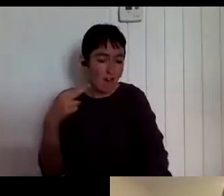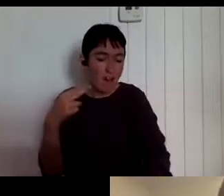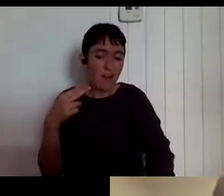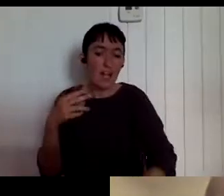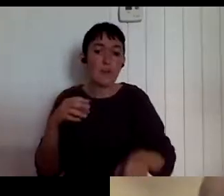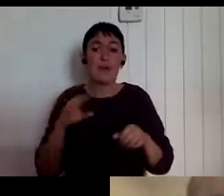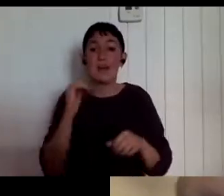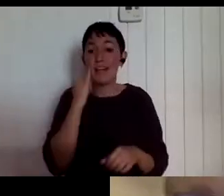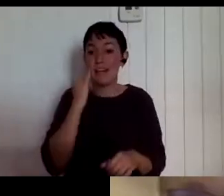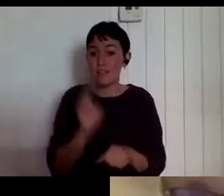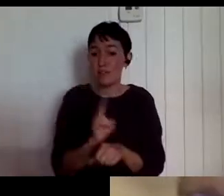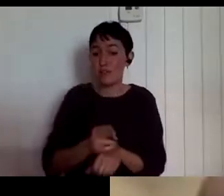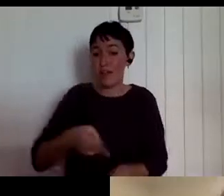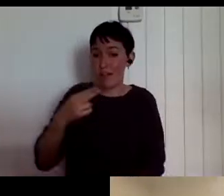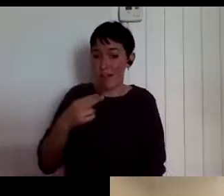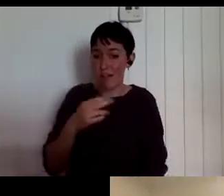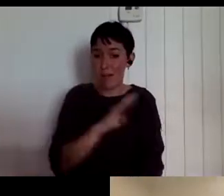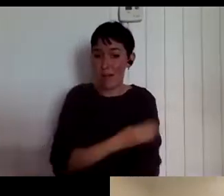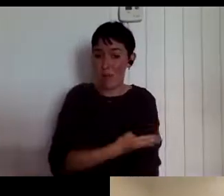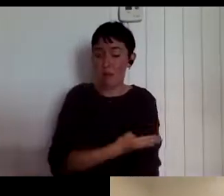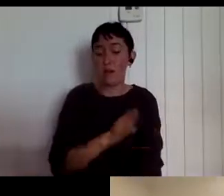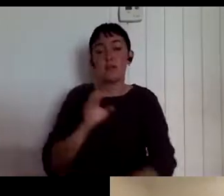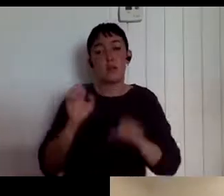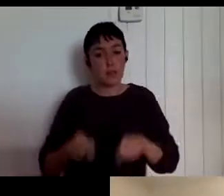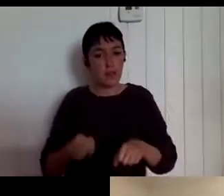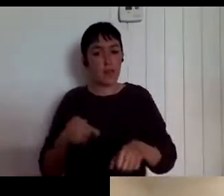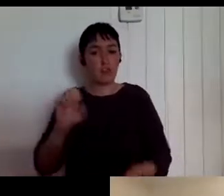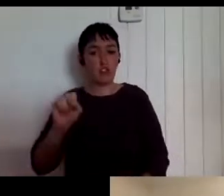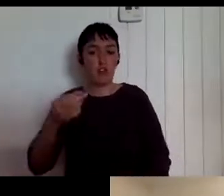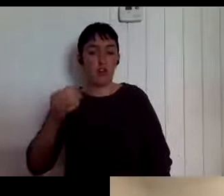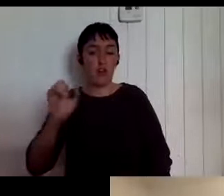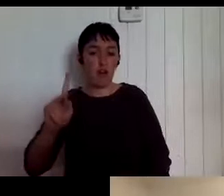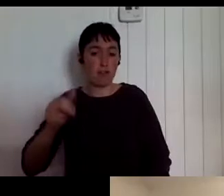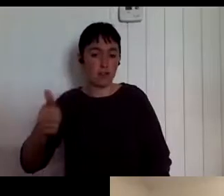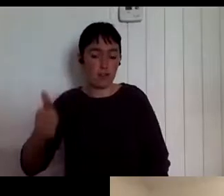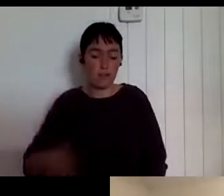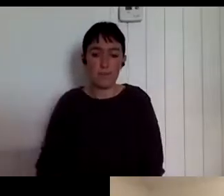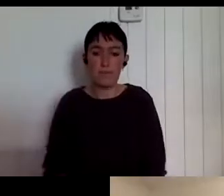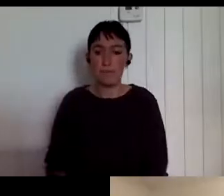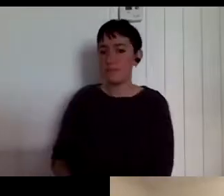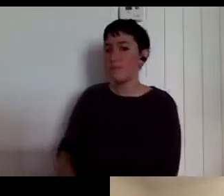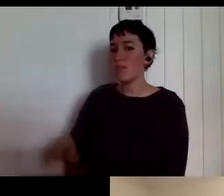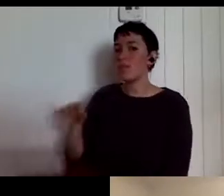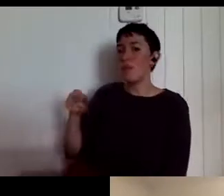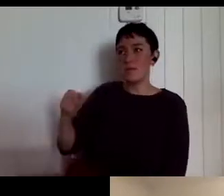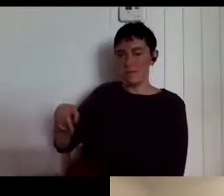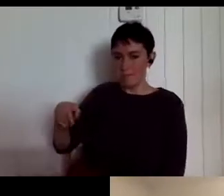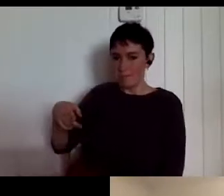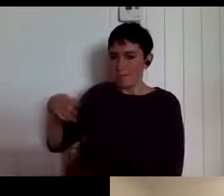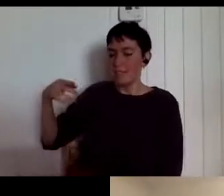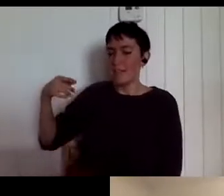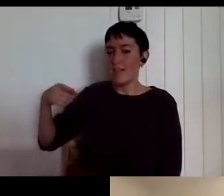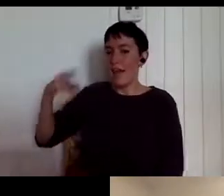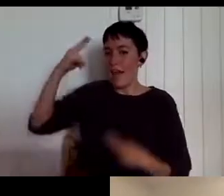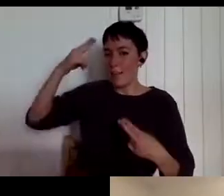shock yourself. Yikes. So, okay, let's say this is hypothetical and no one should try this at home ever, but if you